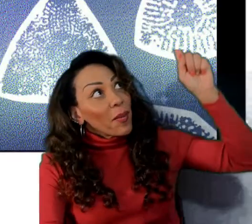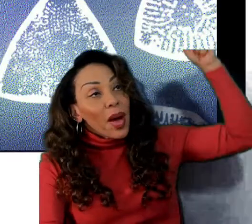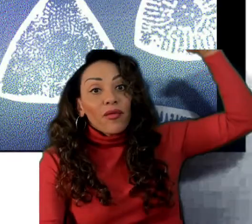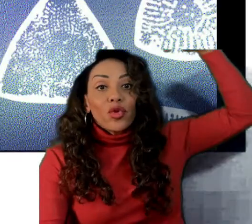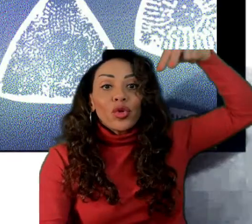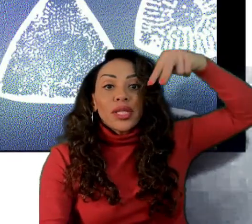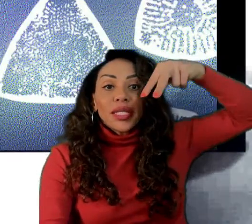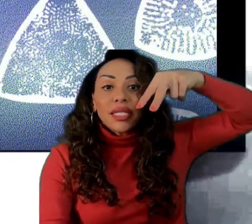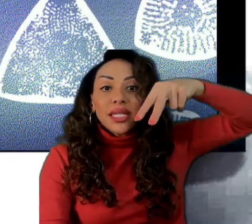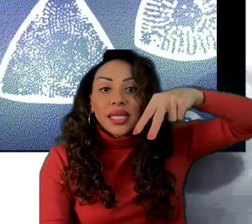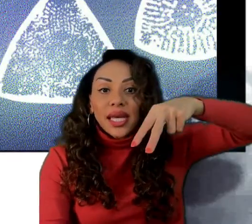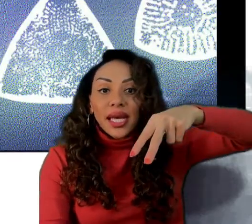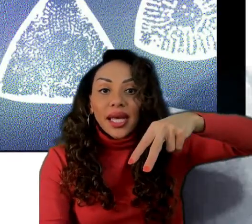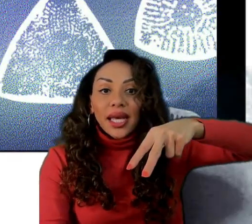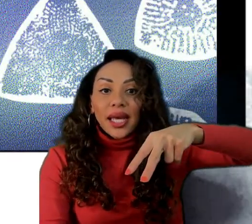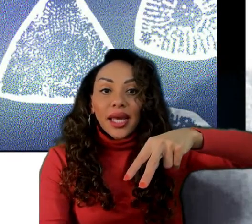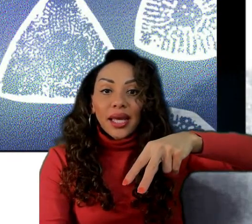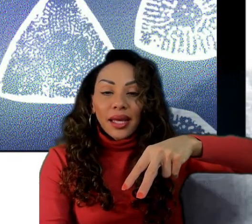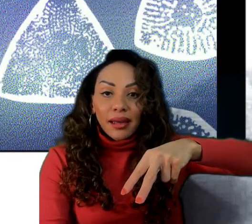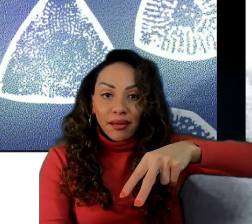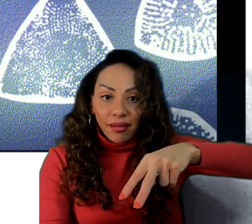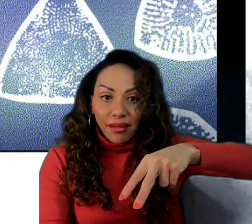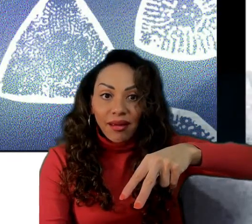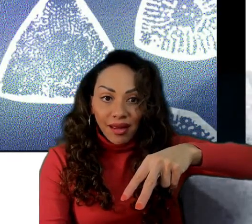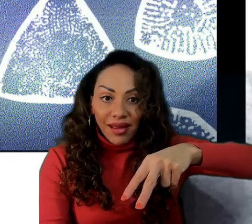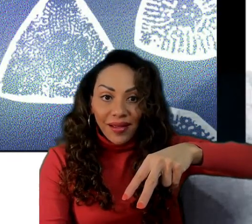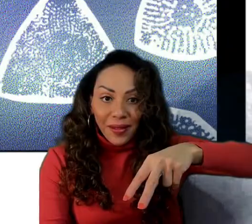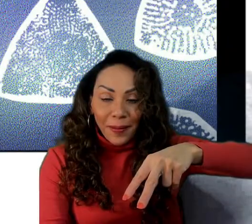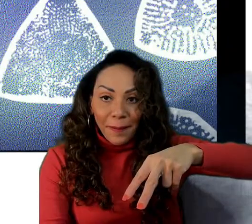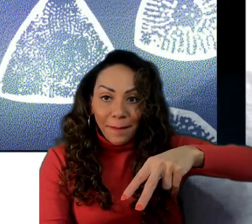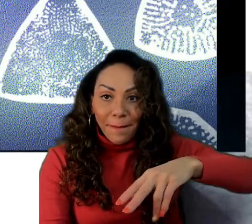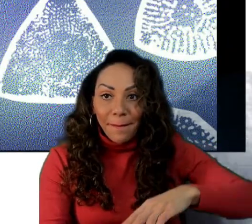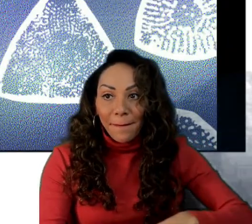It also has potential that has been